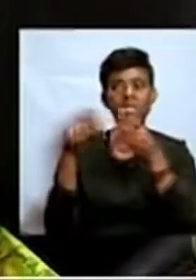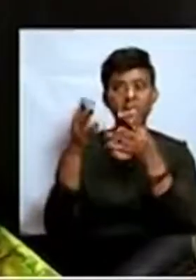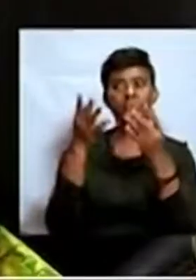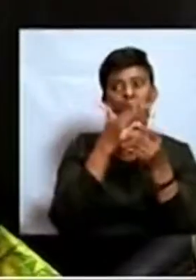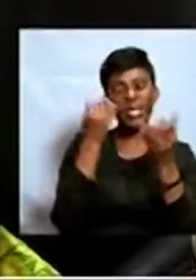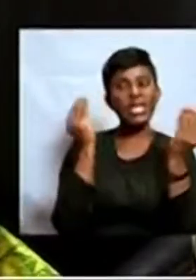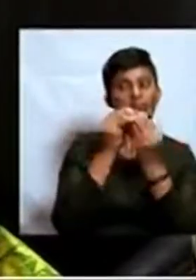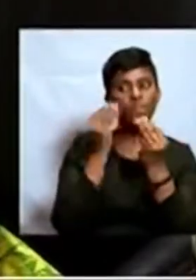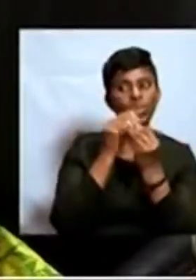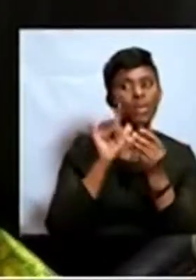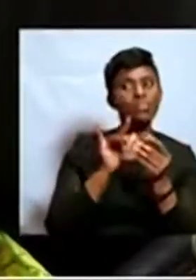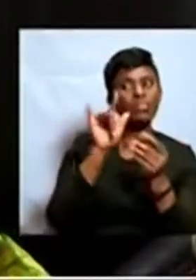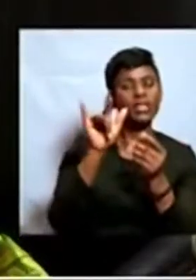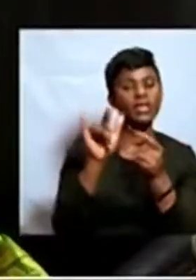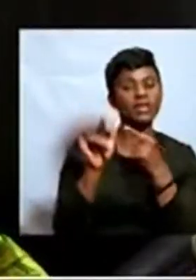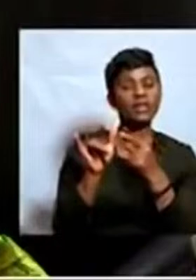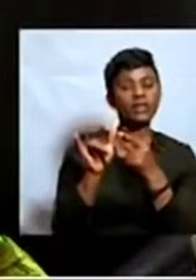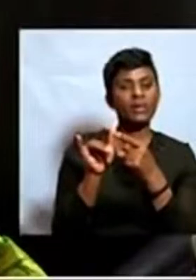better planes.